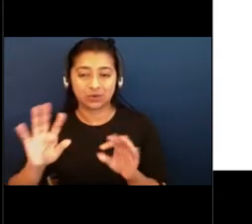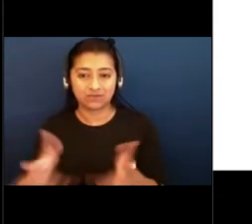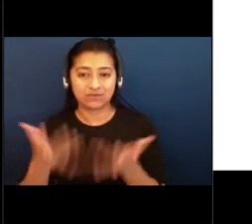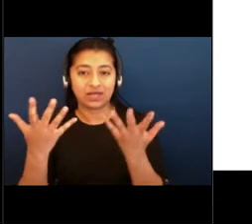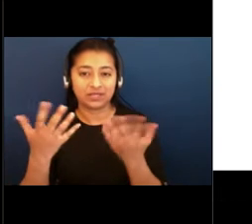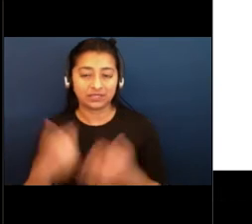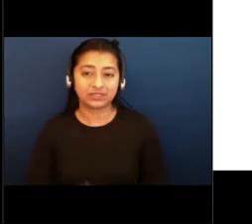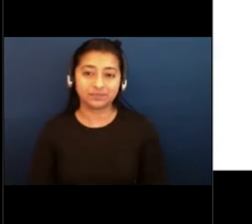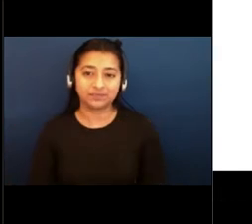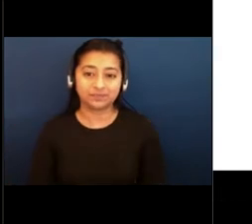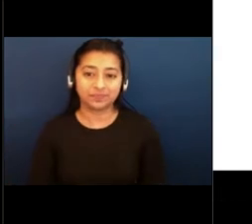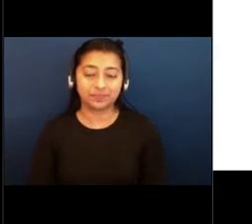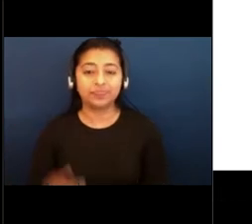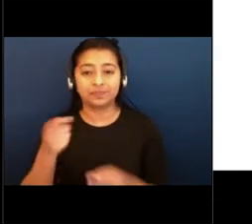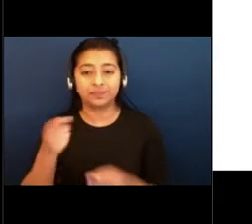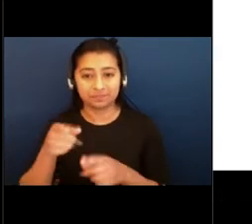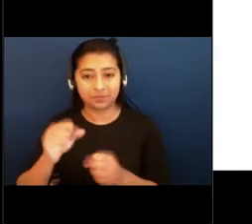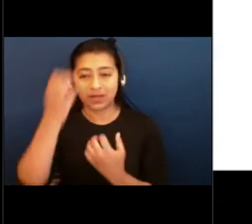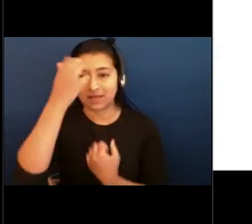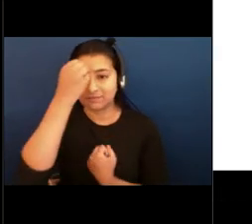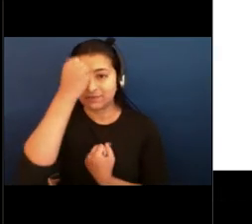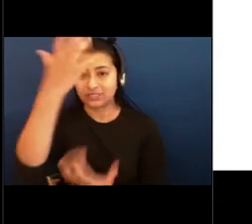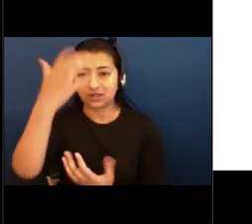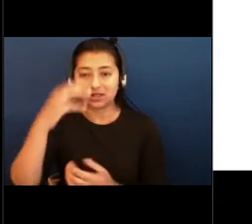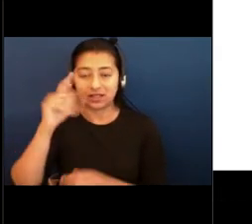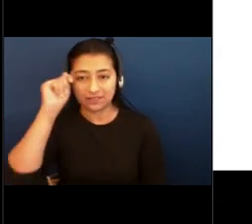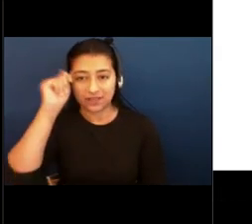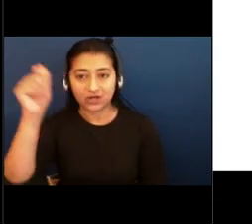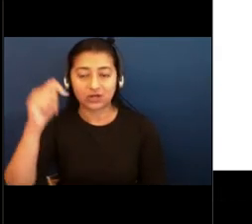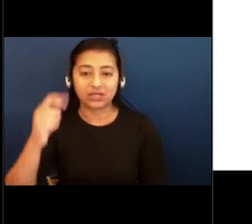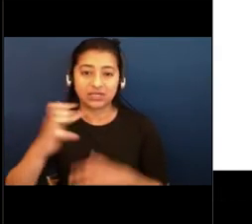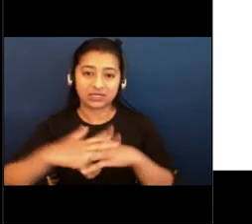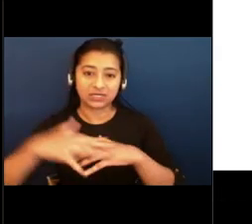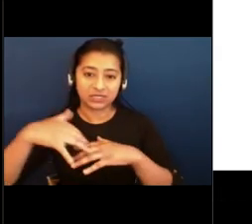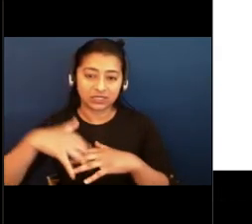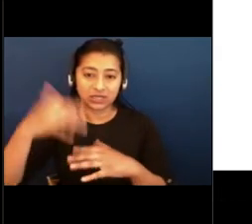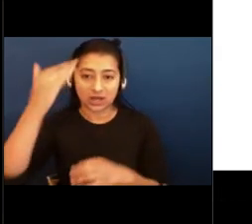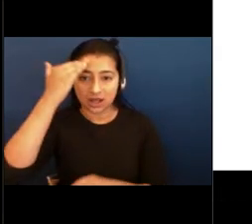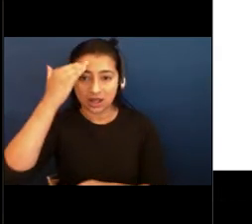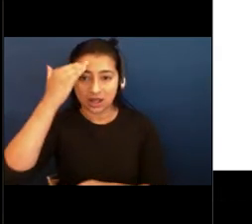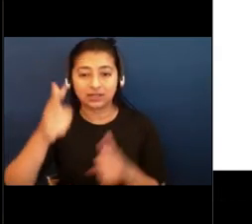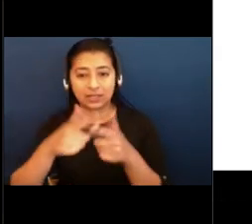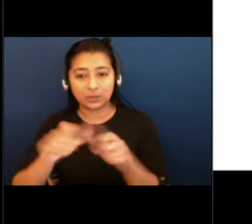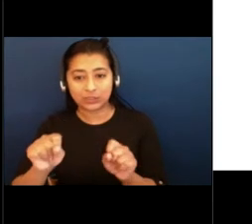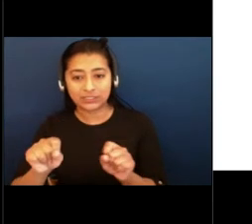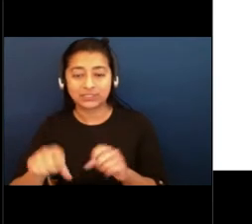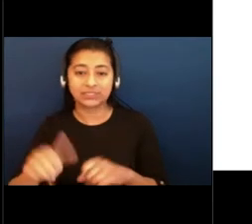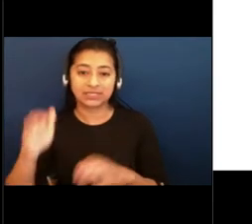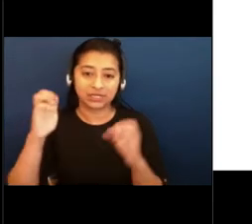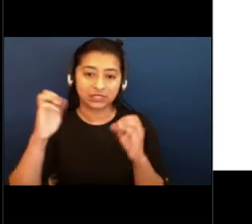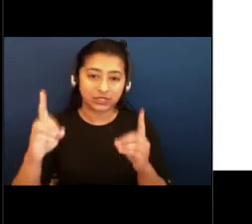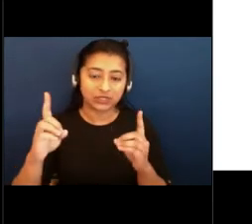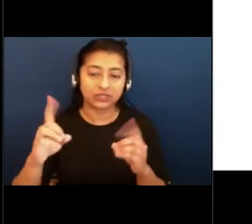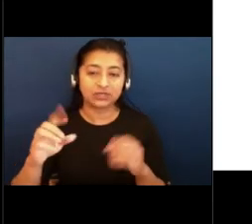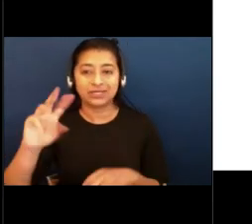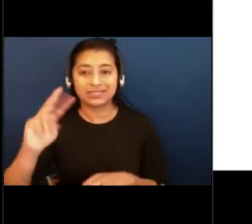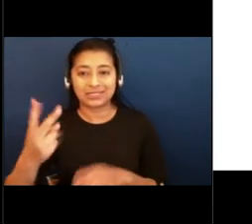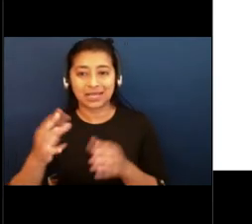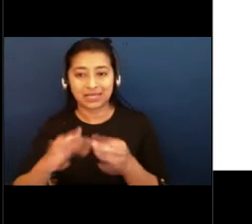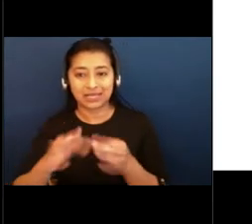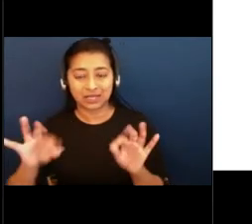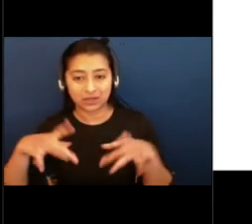find decolonization theory, Indigenous knowledge and ways of being, linguistics, education, second language